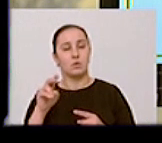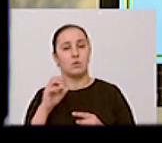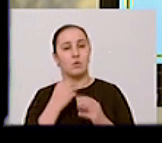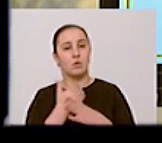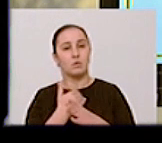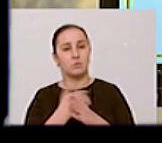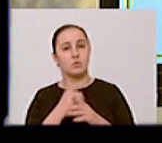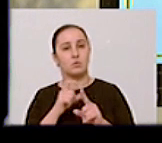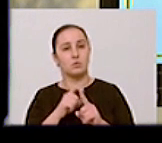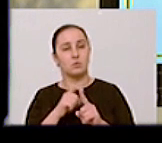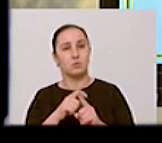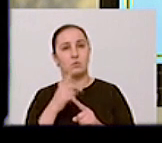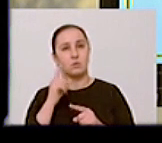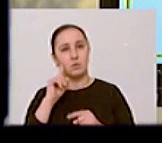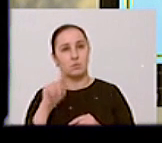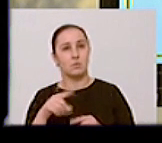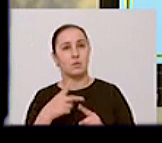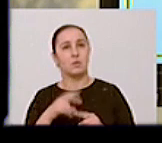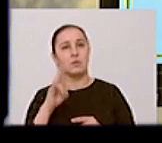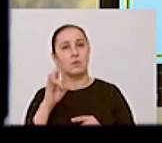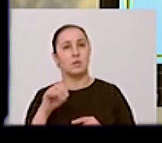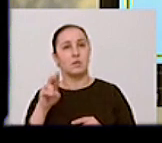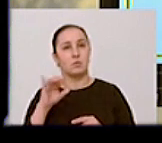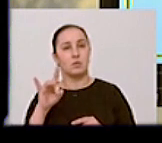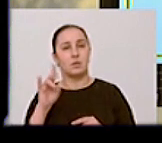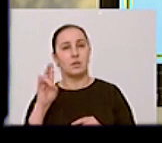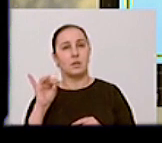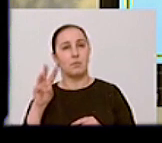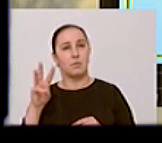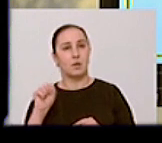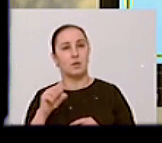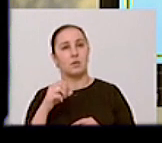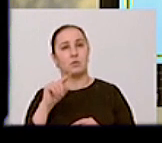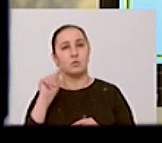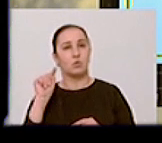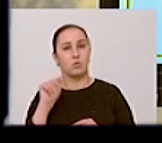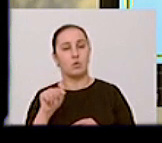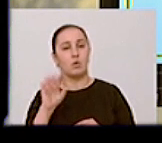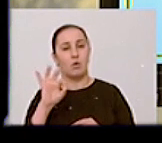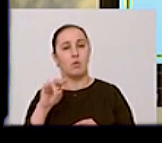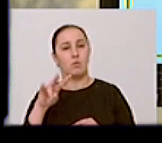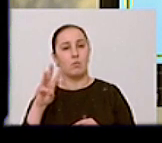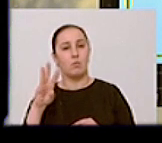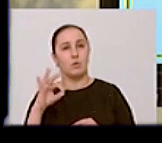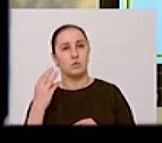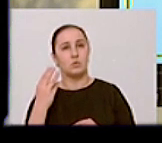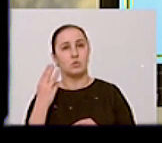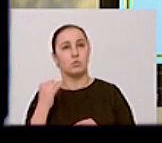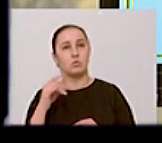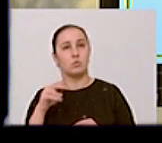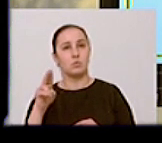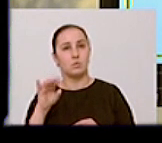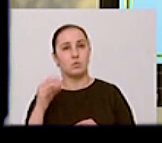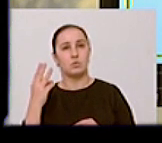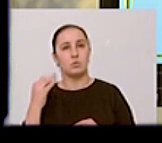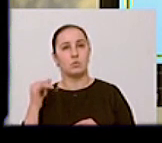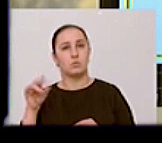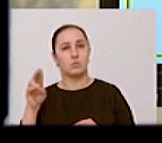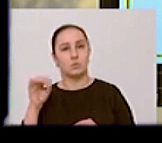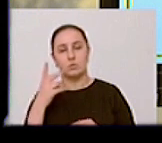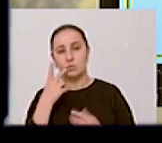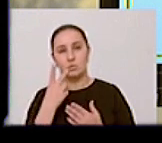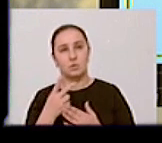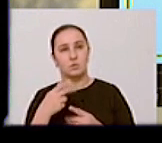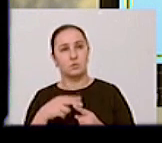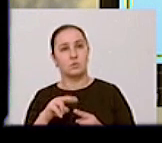yordamchi so'z ekanligini bilasiz. Nedur, nima, so'roq olmoshi. Shuldur, shudir,